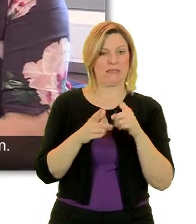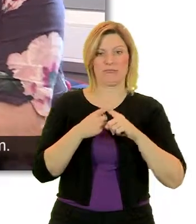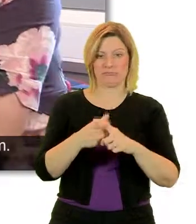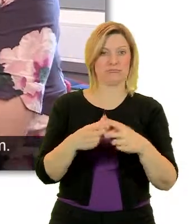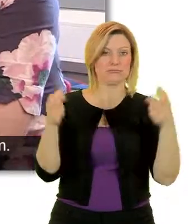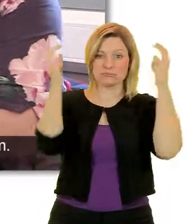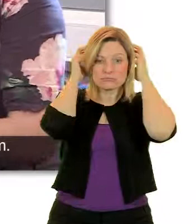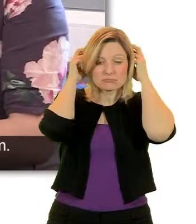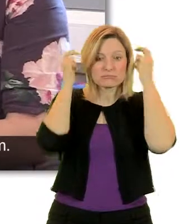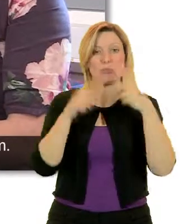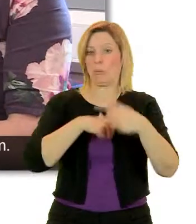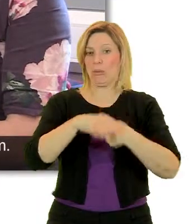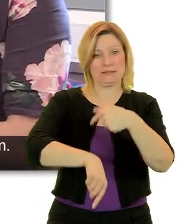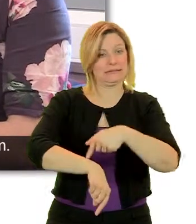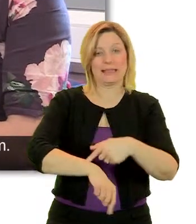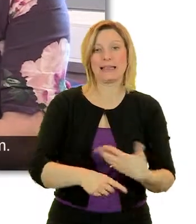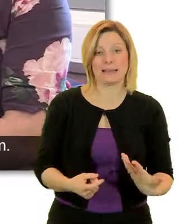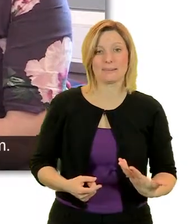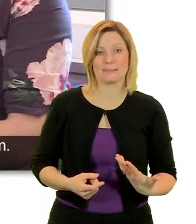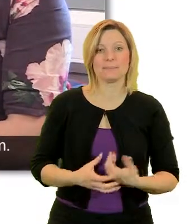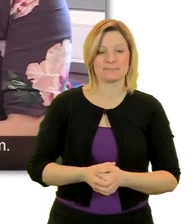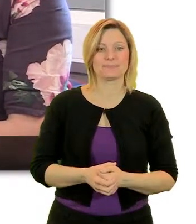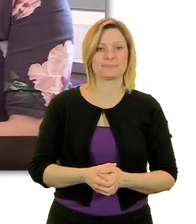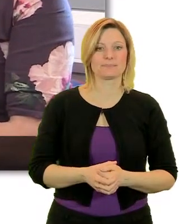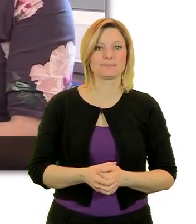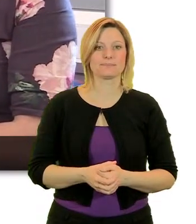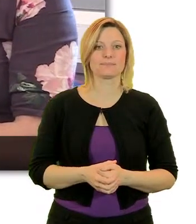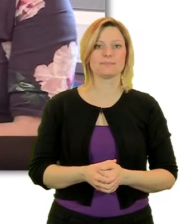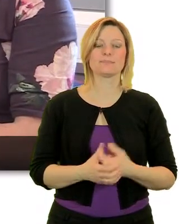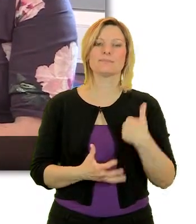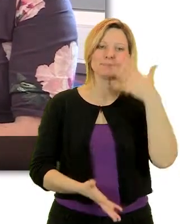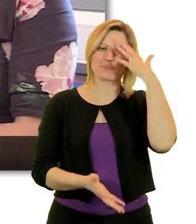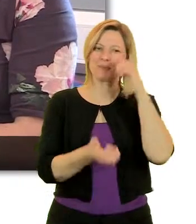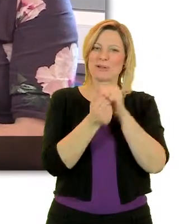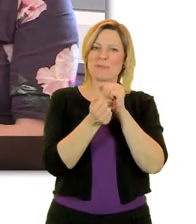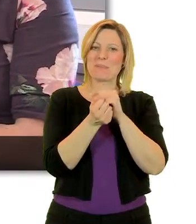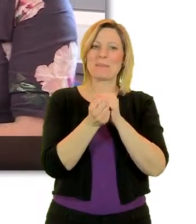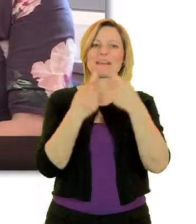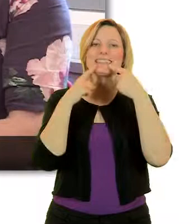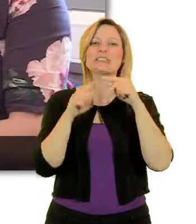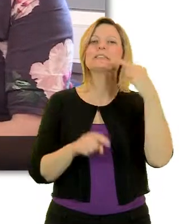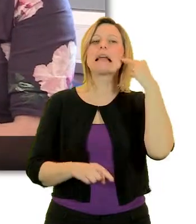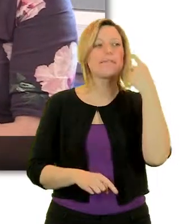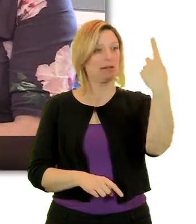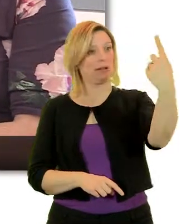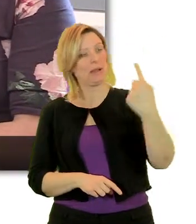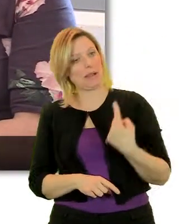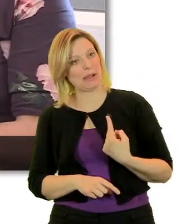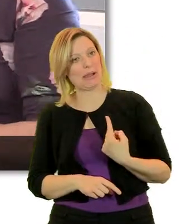before he was consistently wearing them. And I remember sort of when Teacher for Deaf came round and